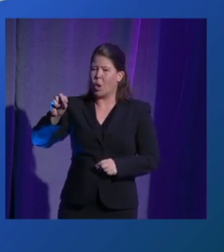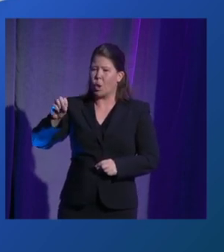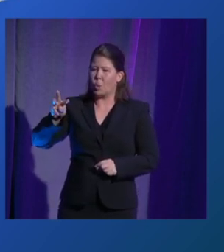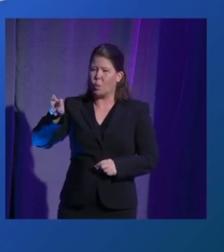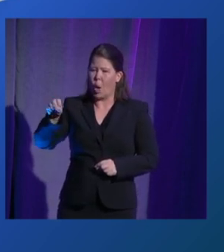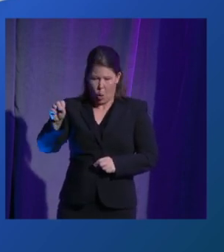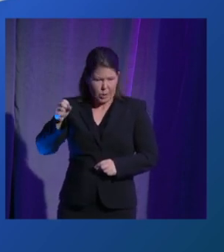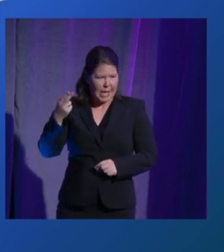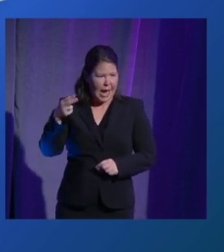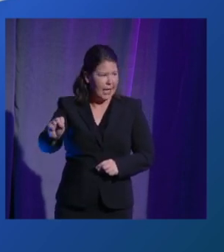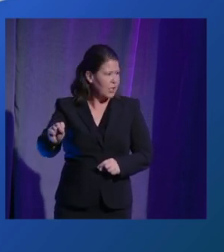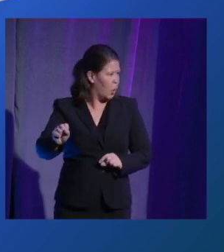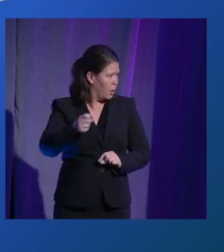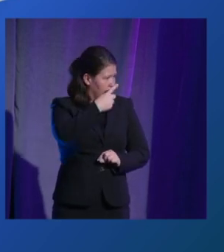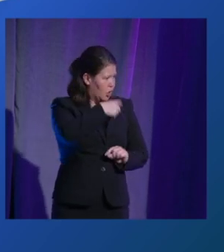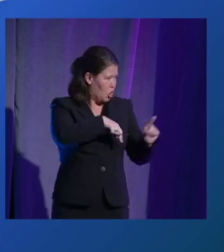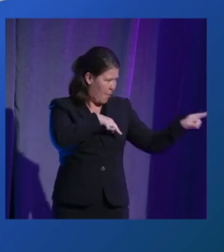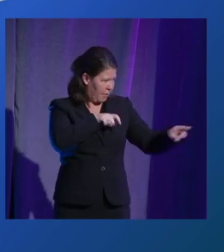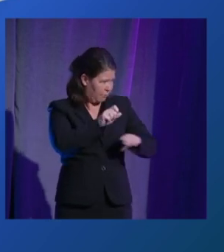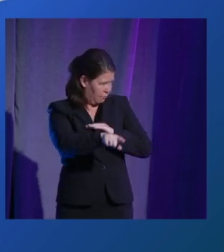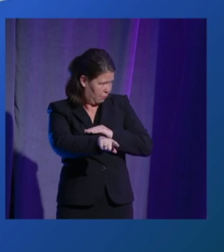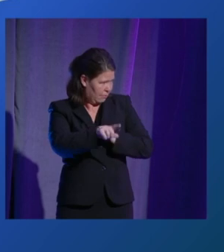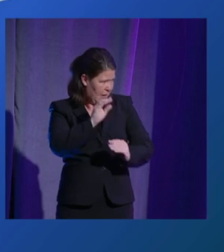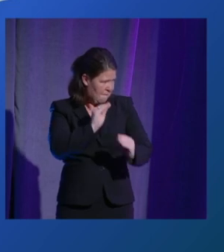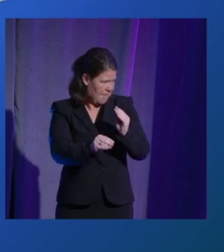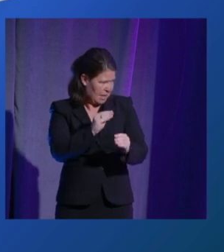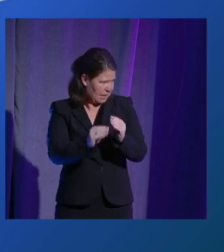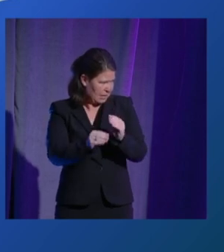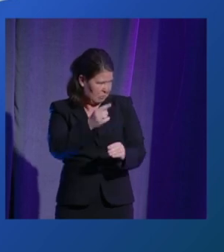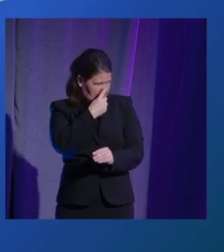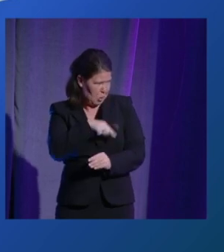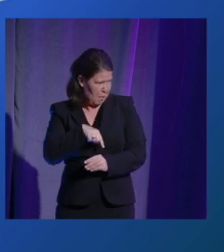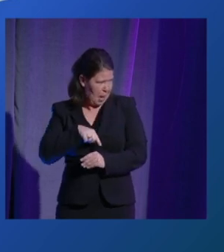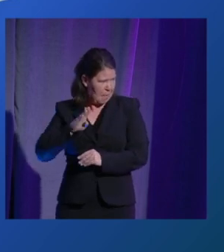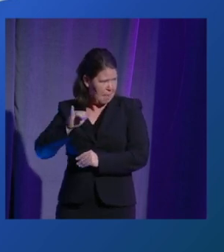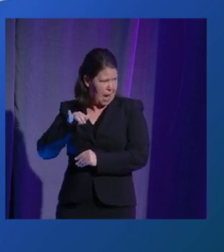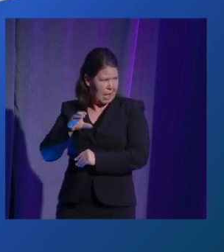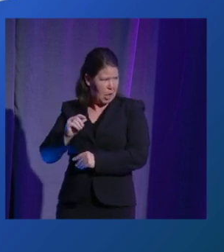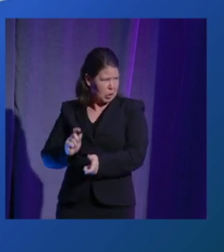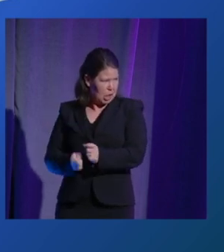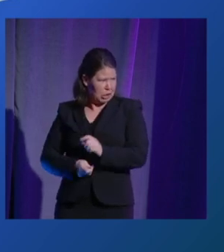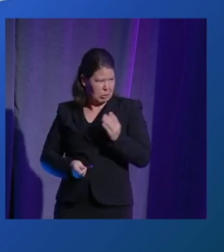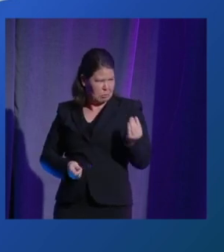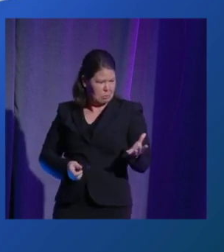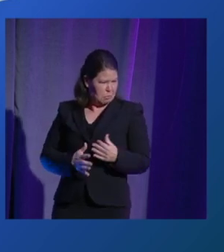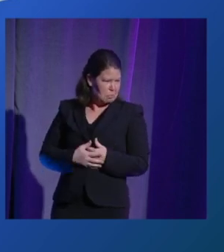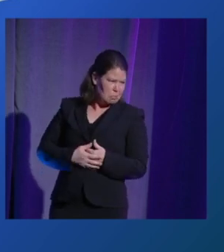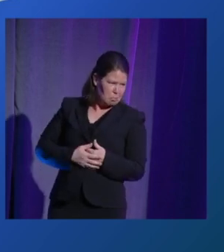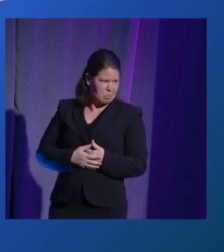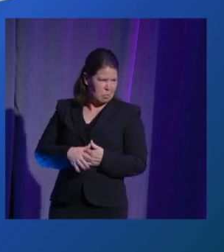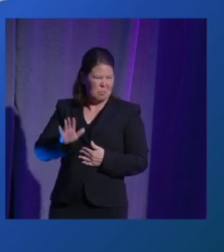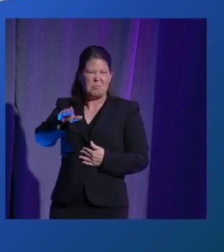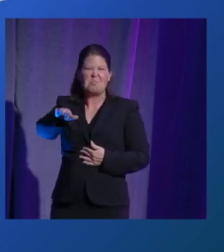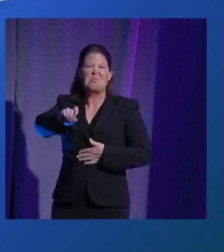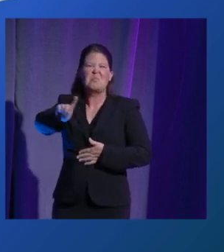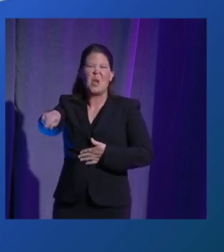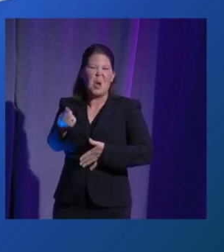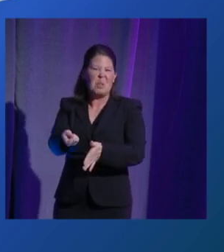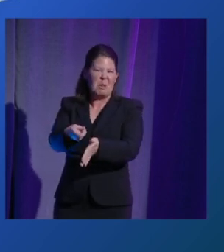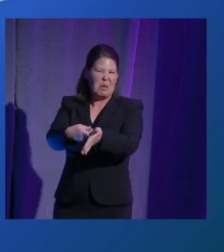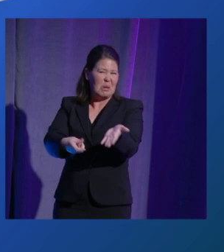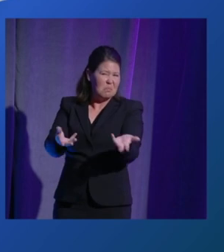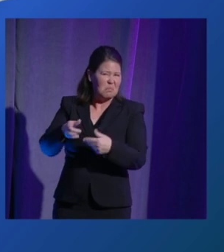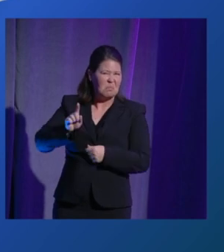chat him real quick yep and see if you can update my biography which will probably only cost a billion dollars right